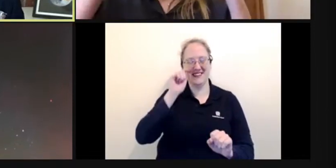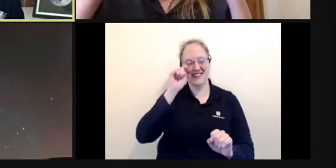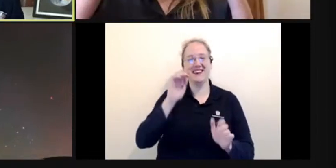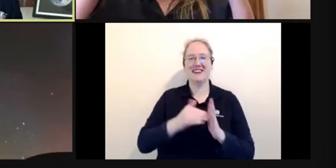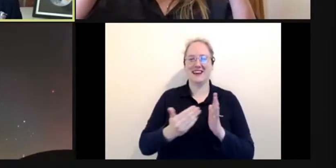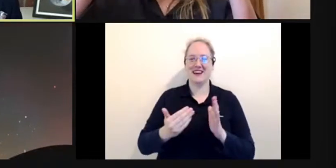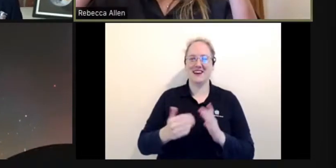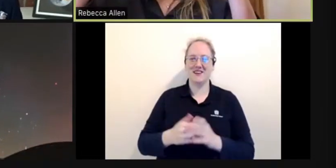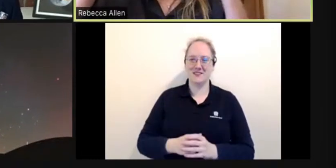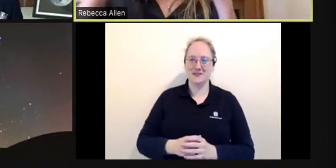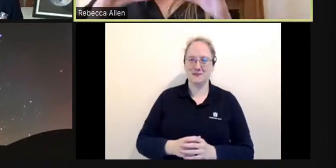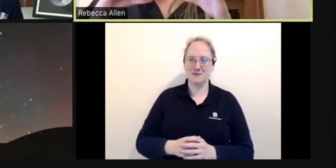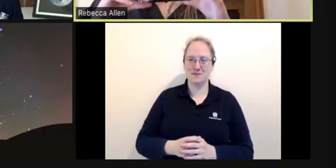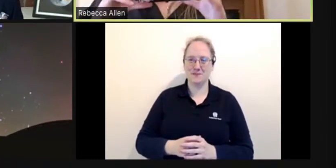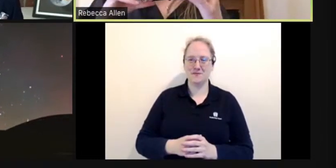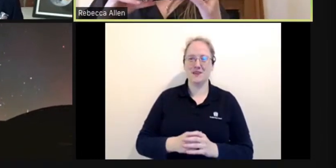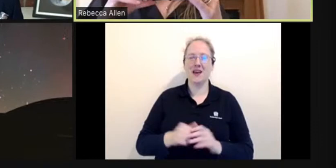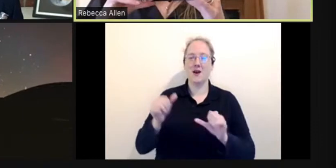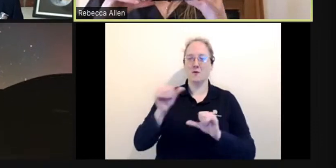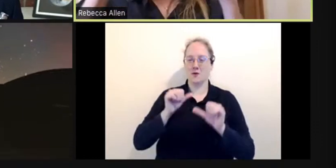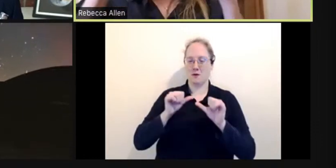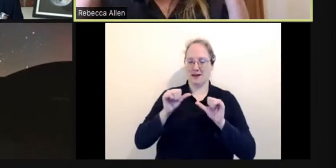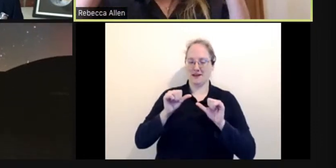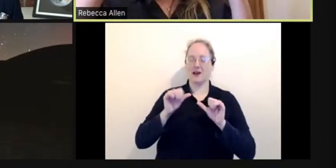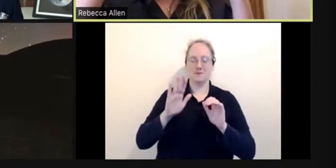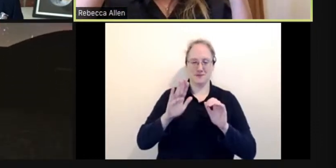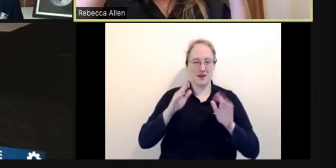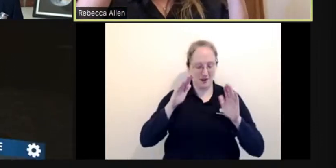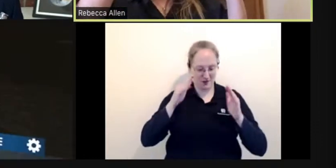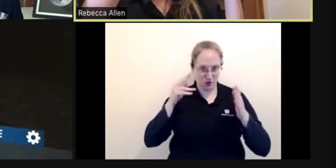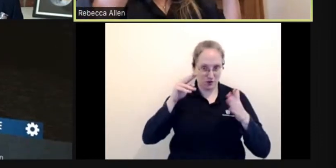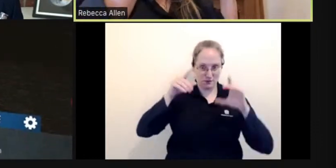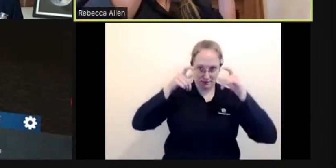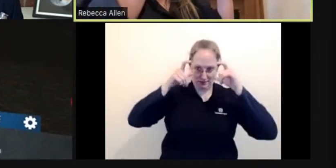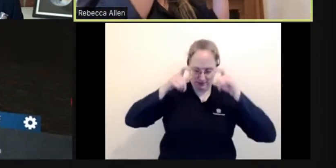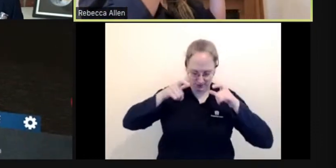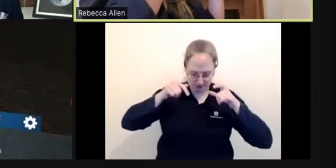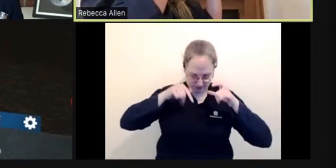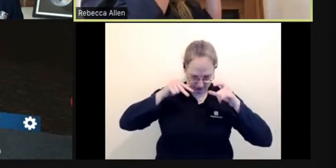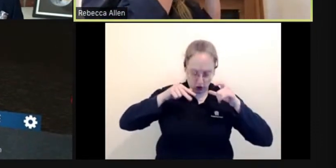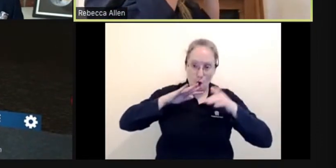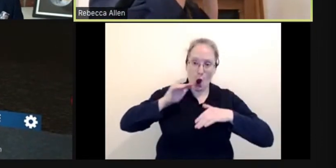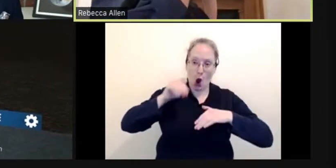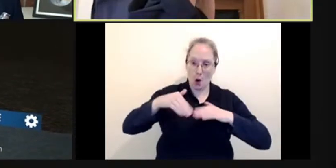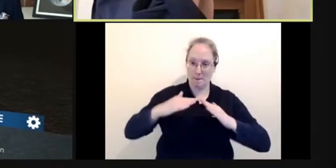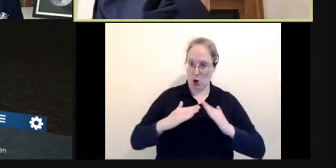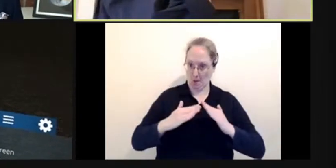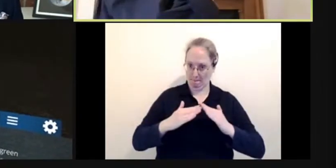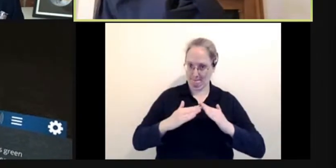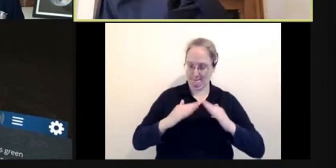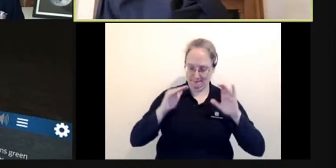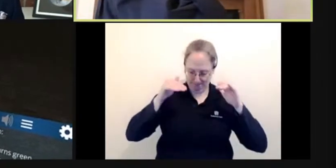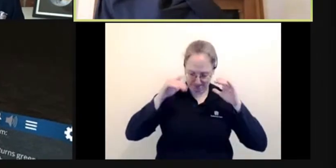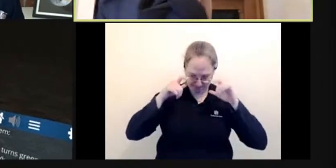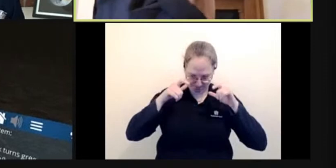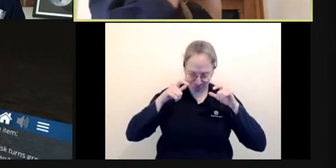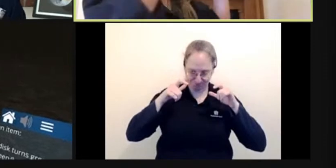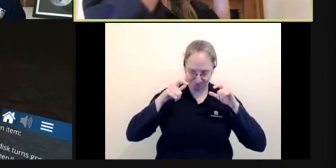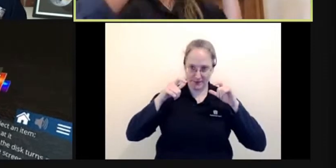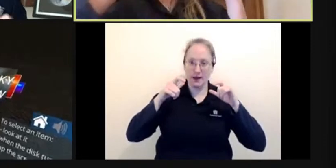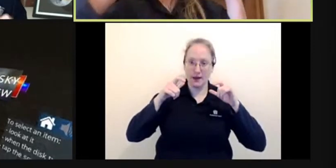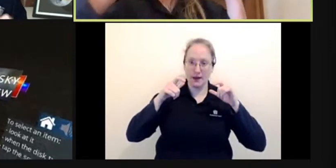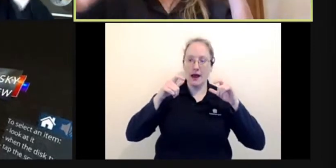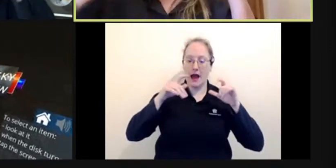Now, let's head back to if you're not already on the home screen, please go back to the home screen. And now we're going to scroll